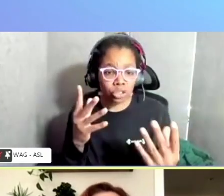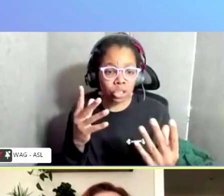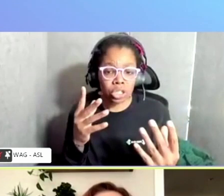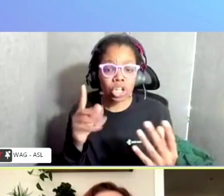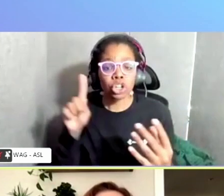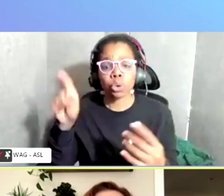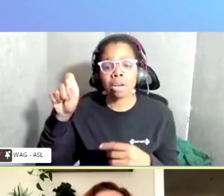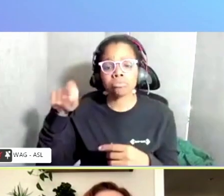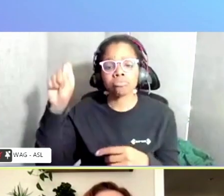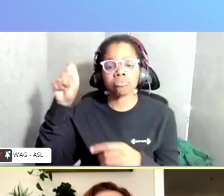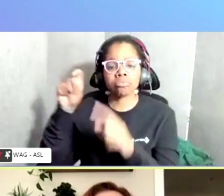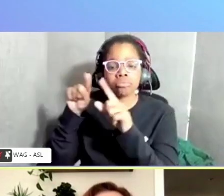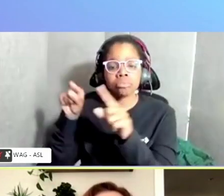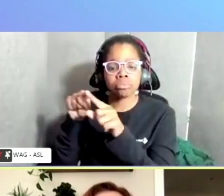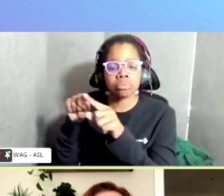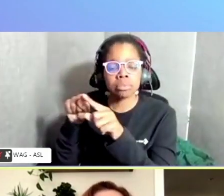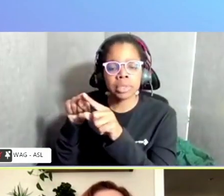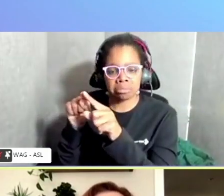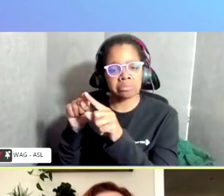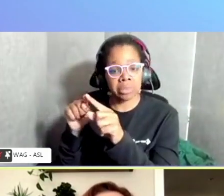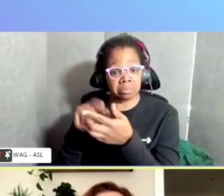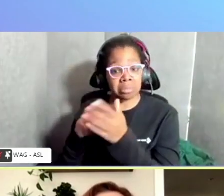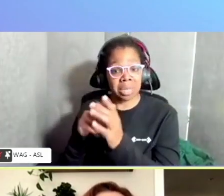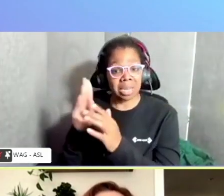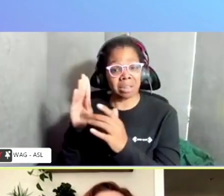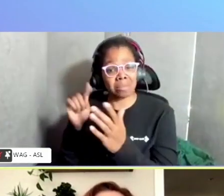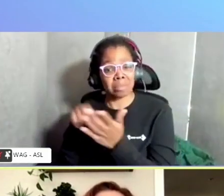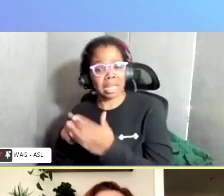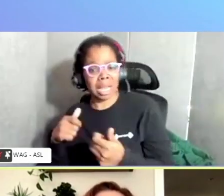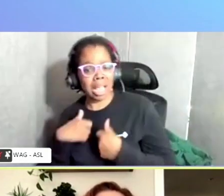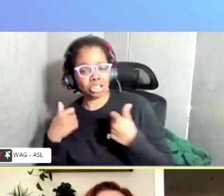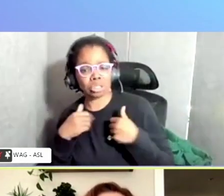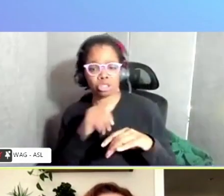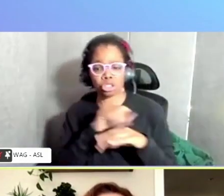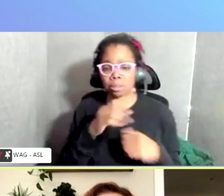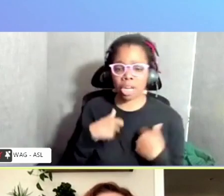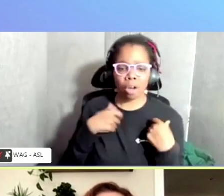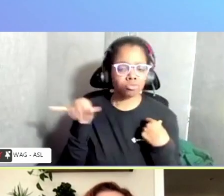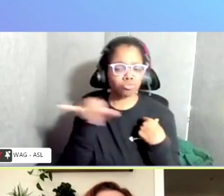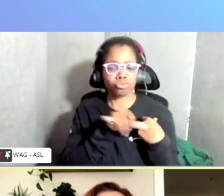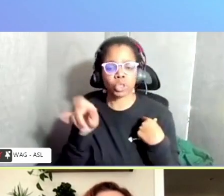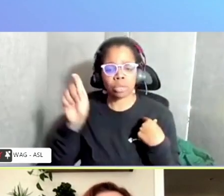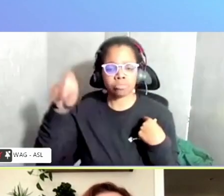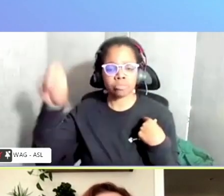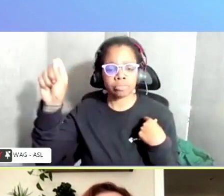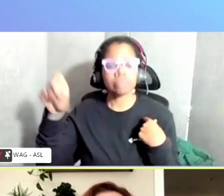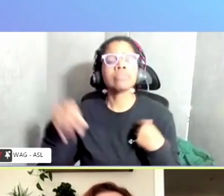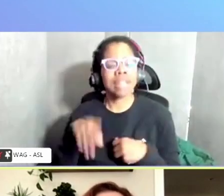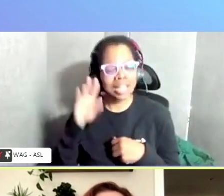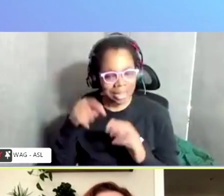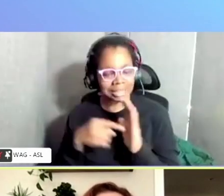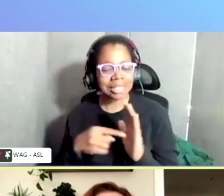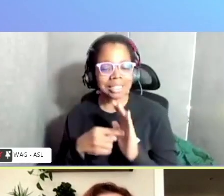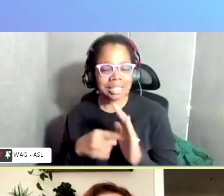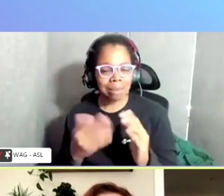a checkbox there which allows you to indicate that your billing address is the same as your shipping address. That is an example of